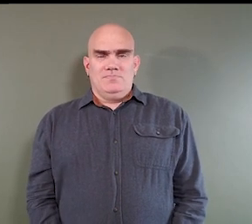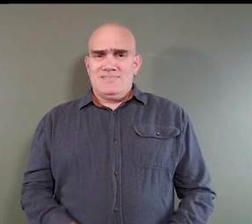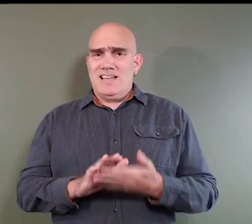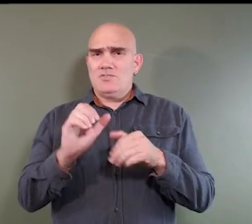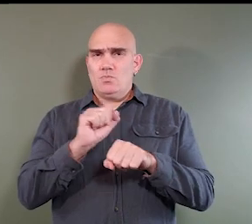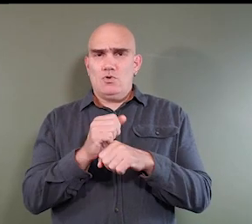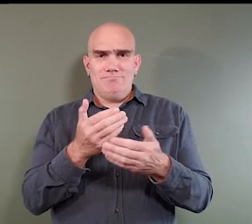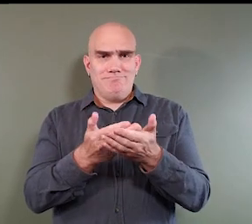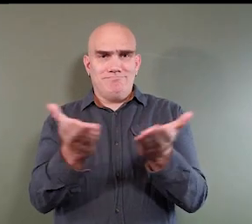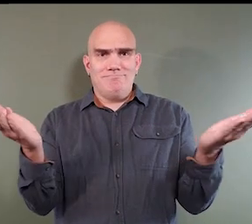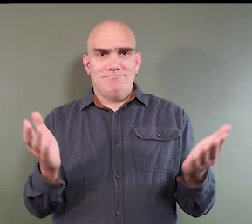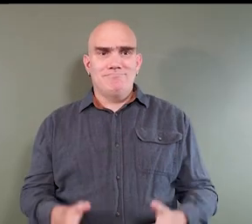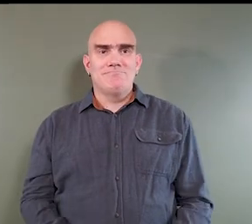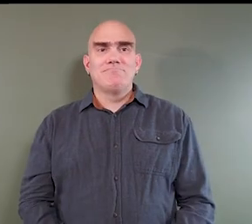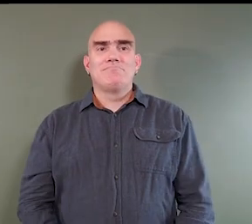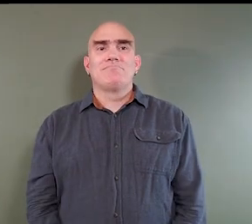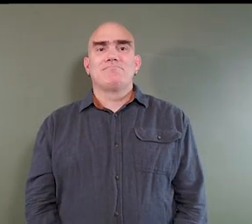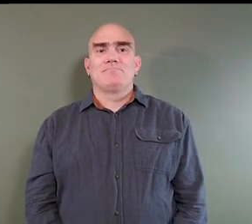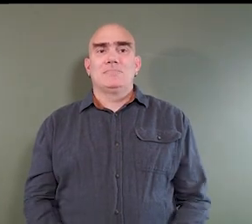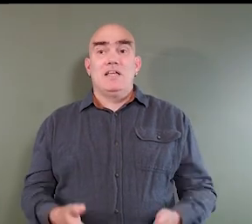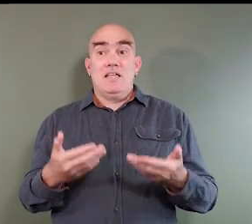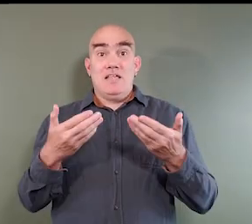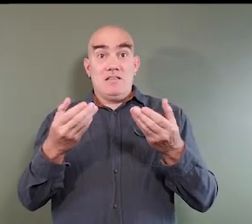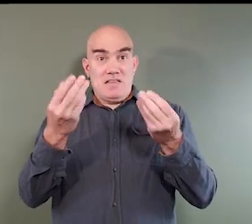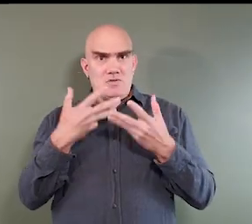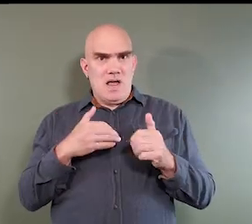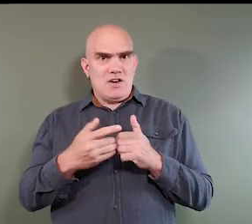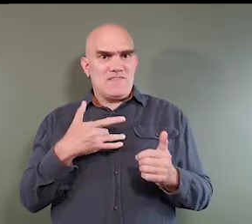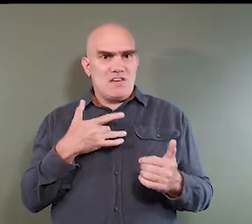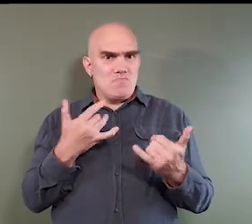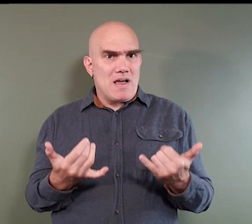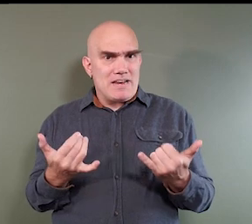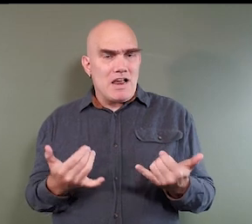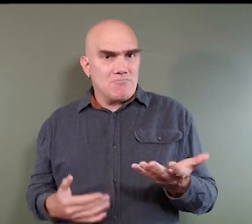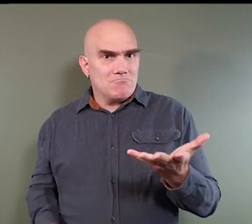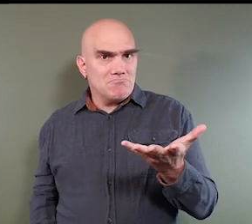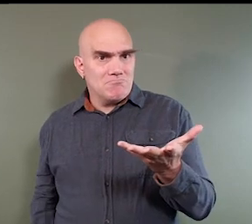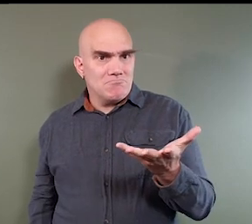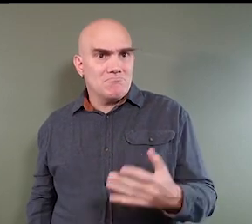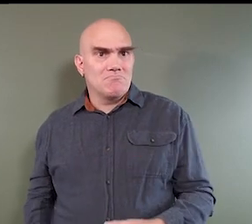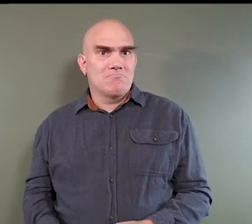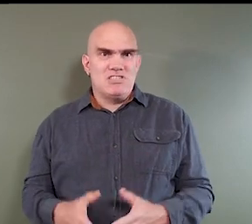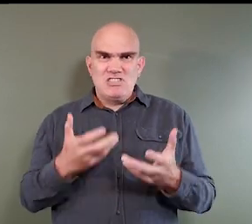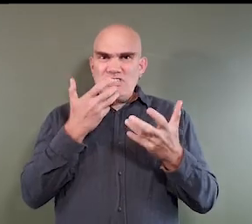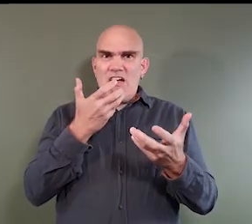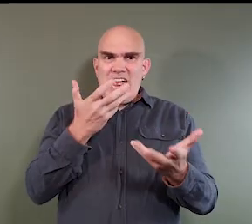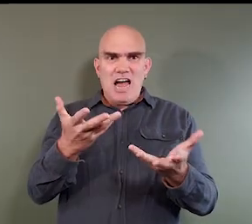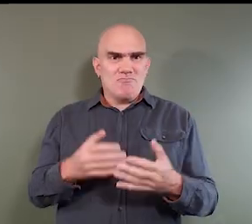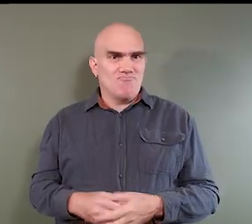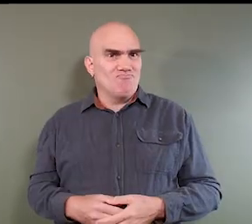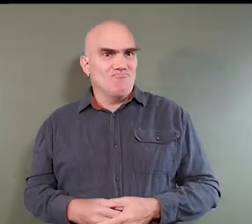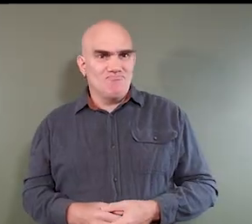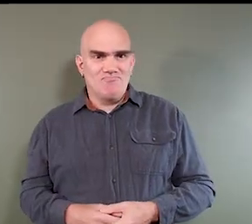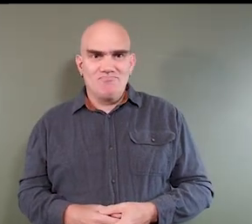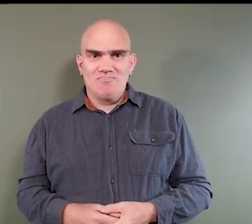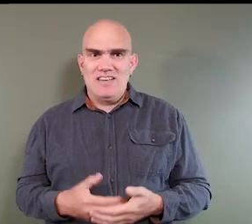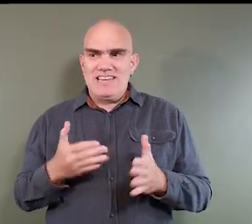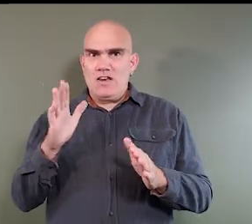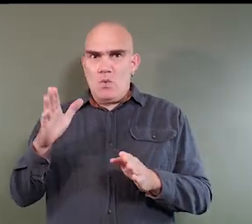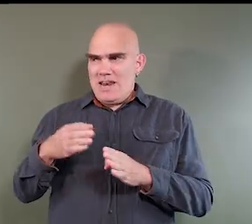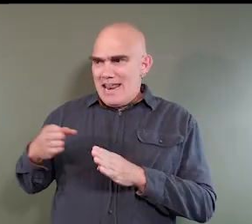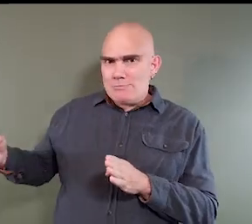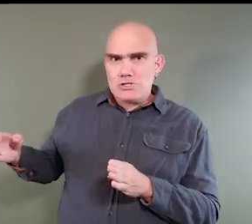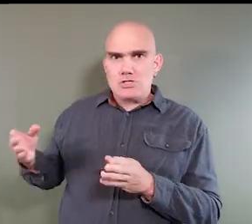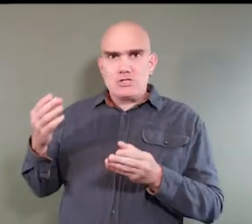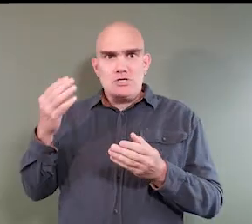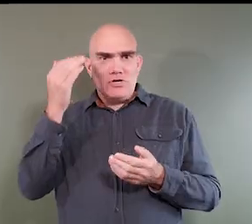Nice work, everyone. Let us know how you're feeling right now. Shout it out. Let your neighbors